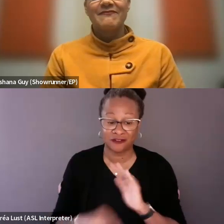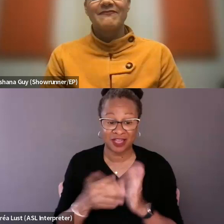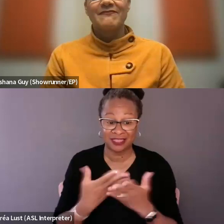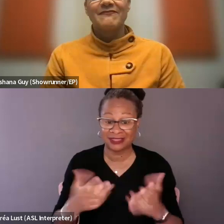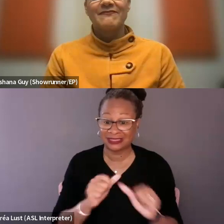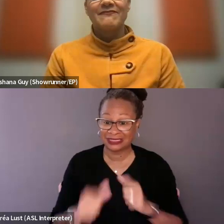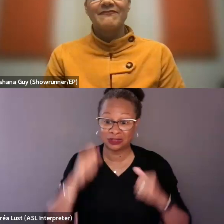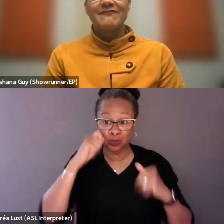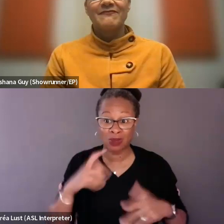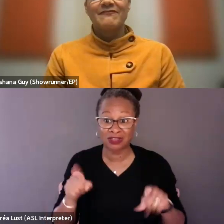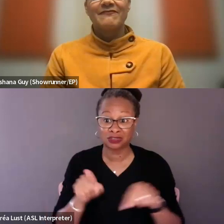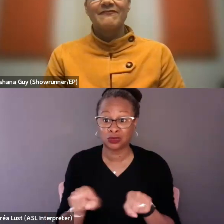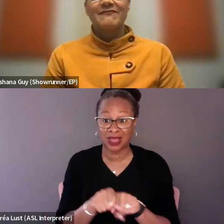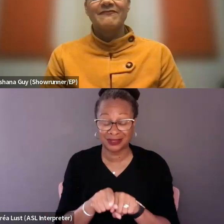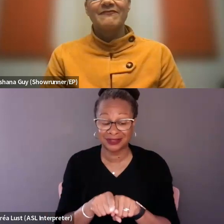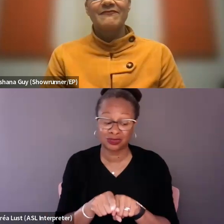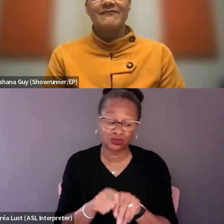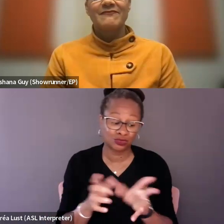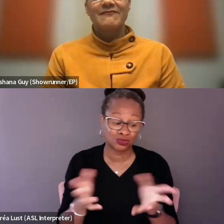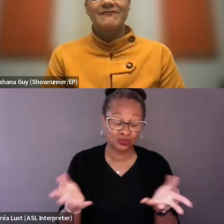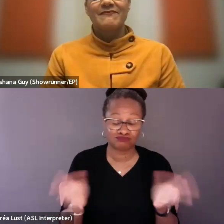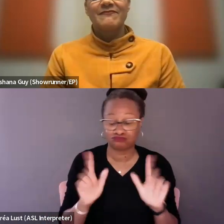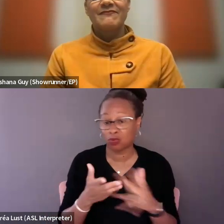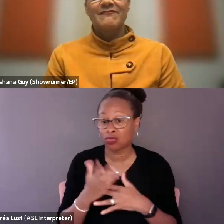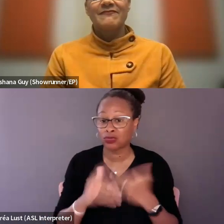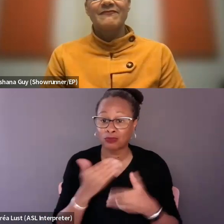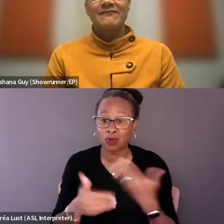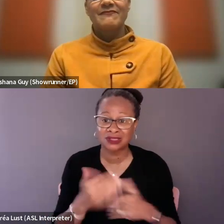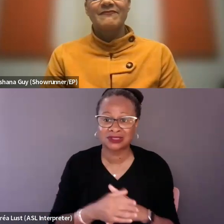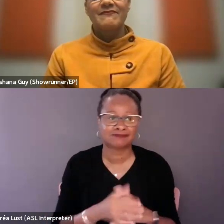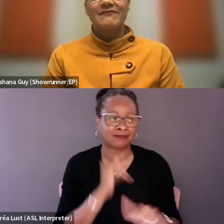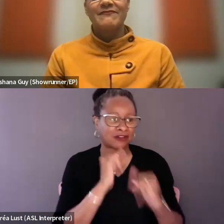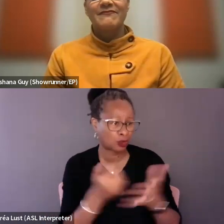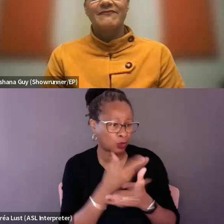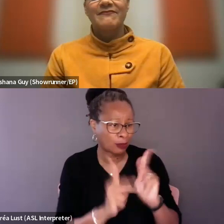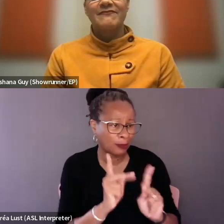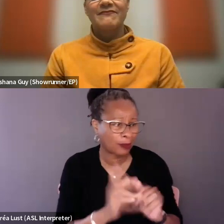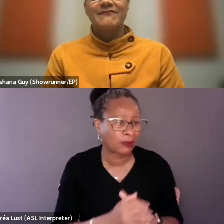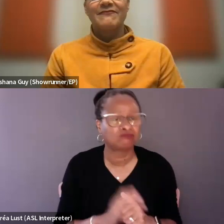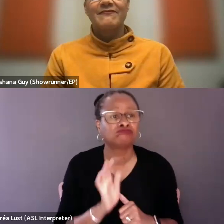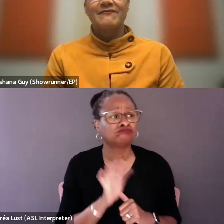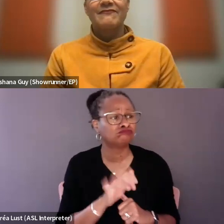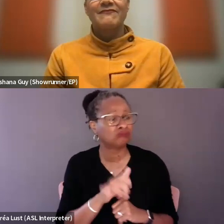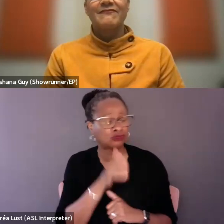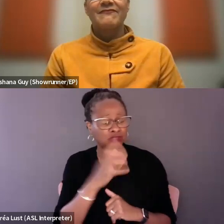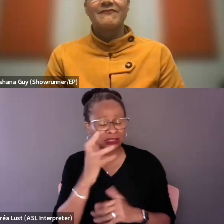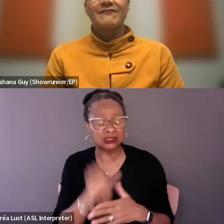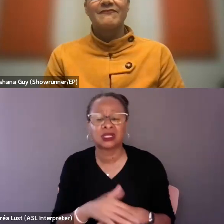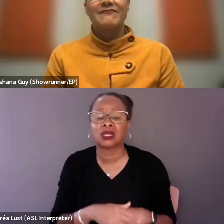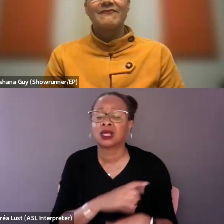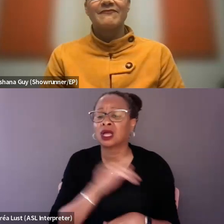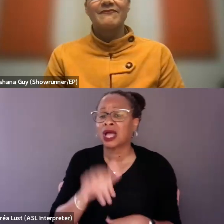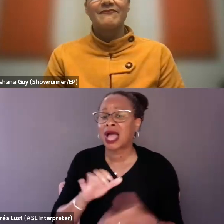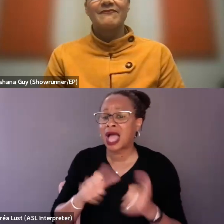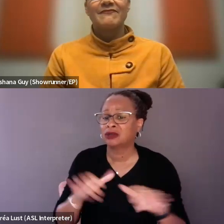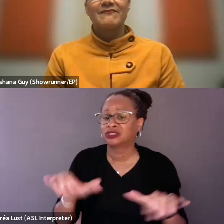you as you were kind of going through this process, you know, interviewing new folks? You know, how did this part of the journey